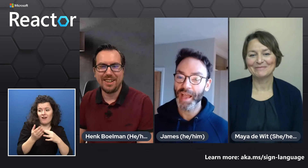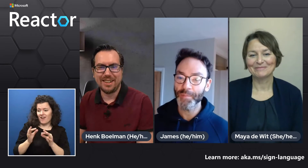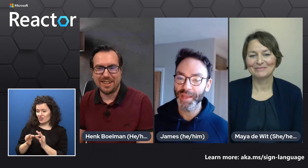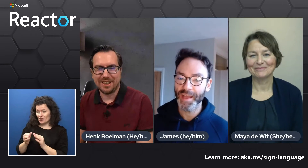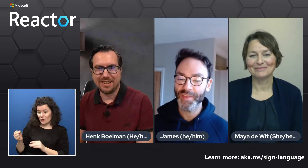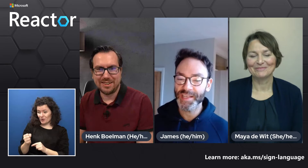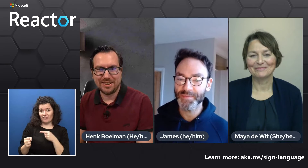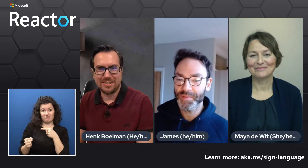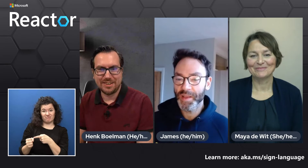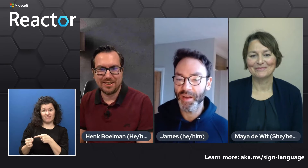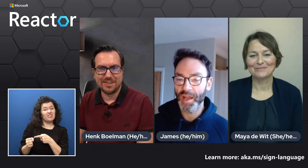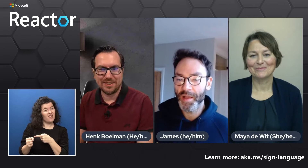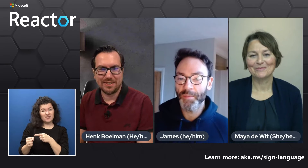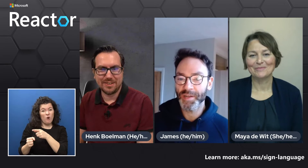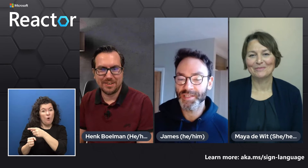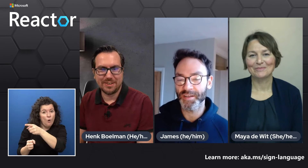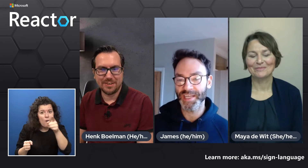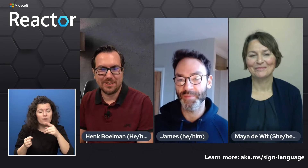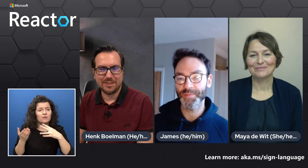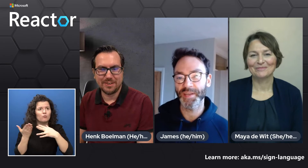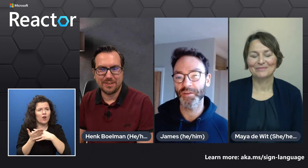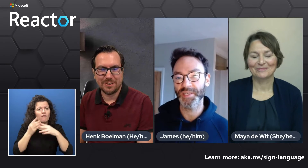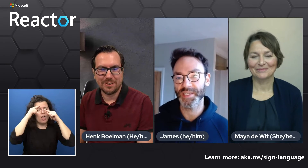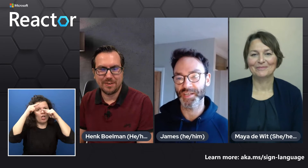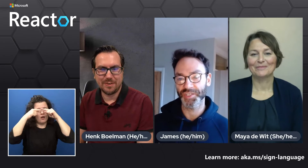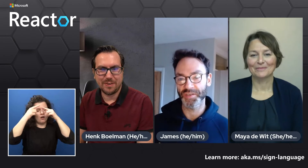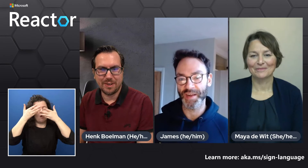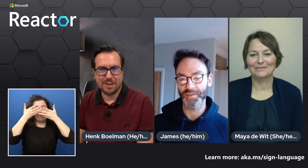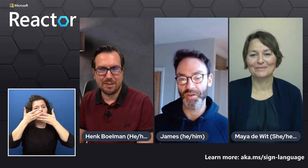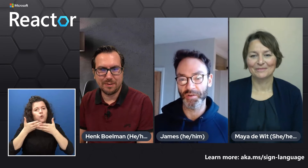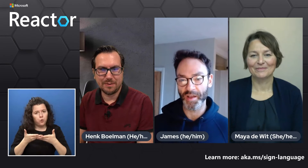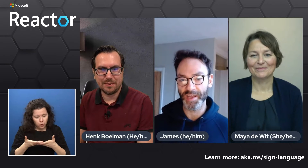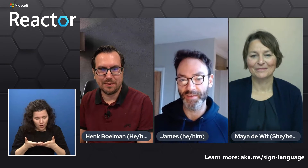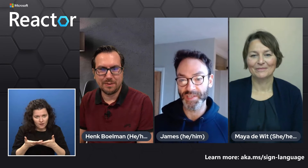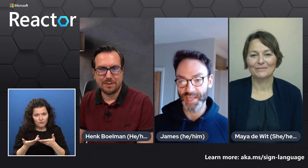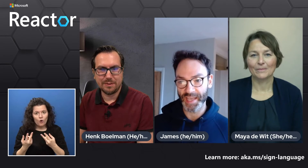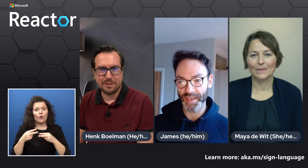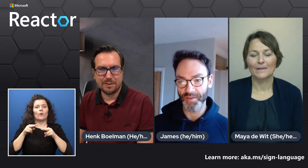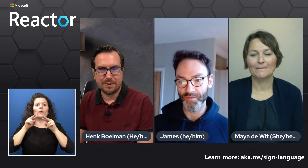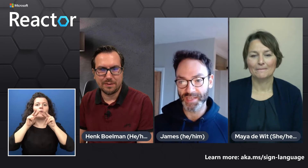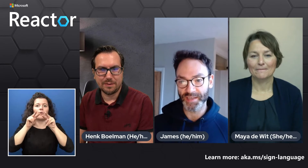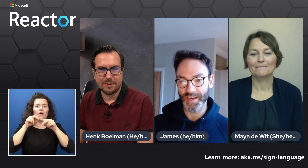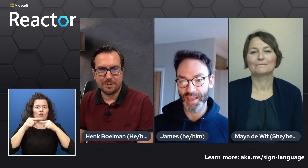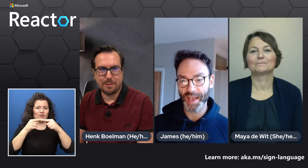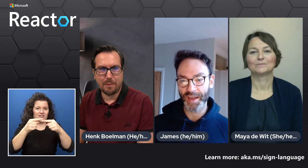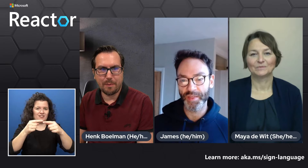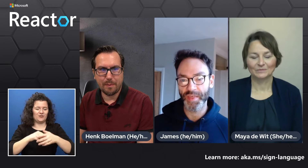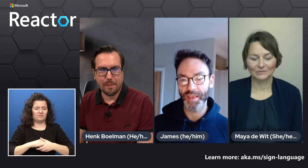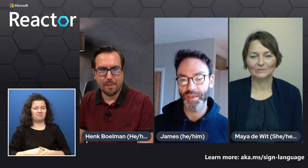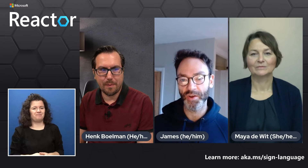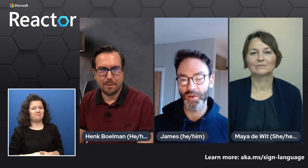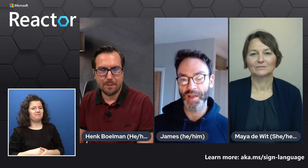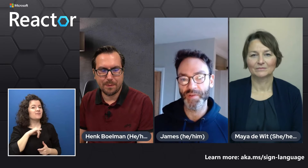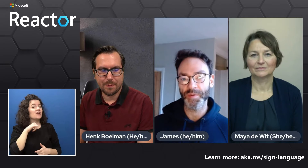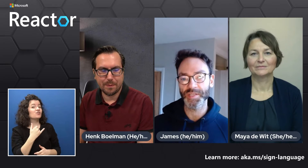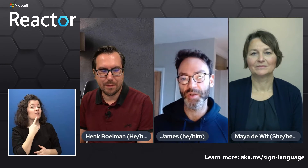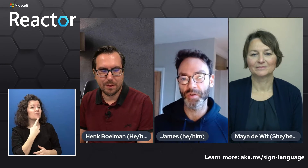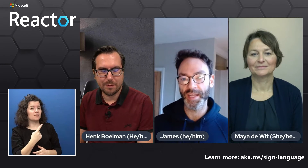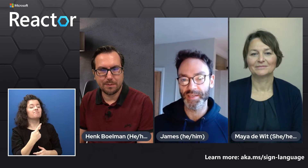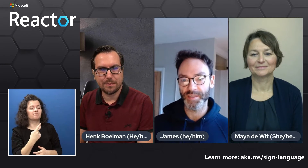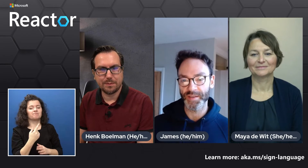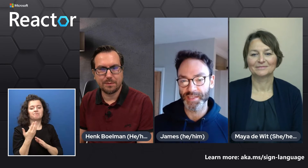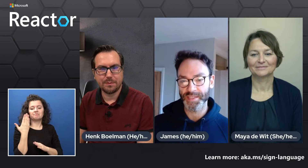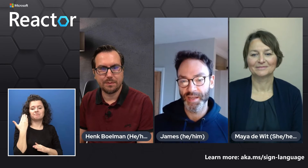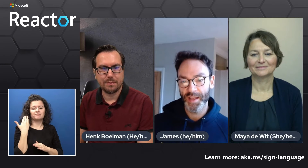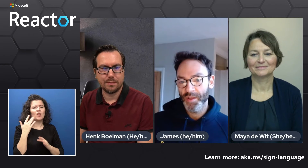Well, I mean, amongst our team, there's been a lot of discussion around online fatigue recently. And I think, everyone's